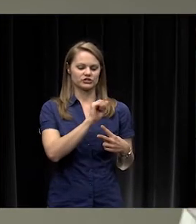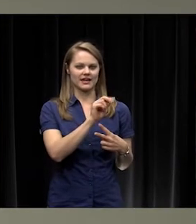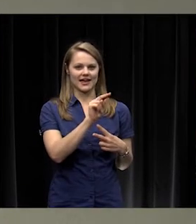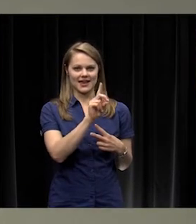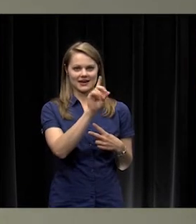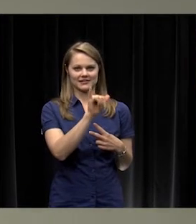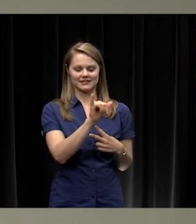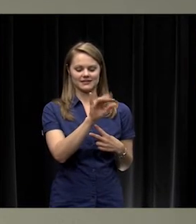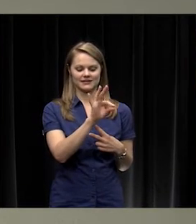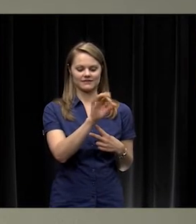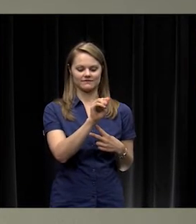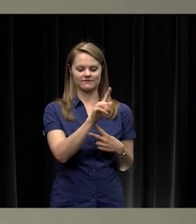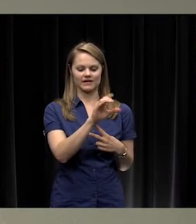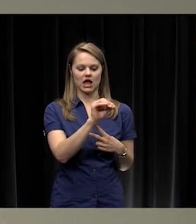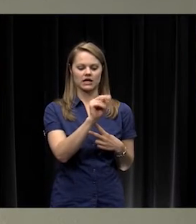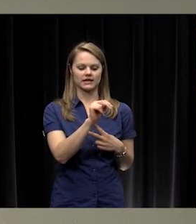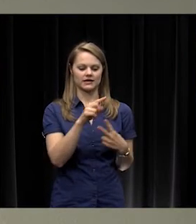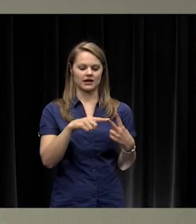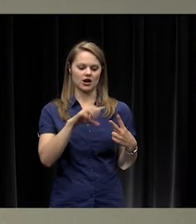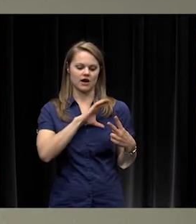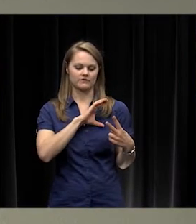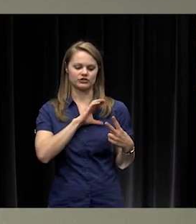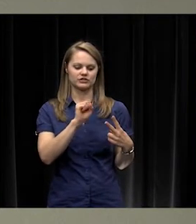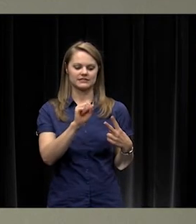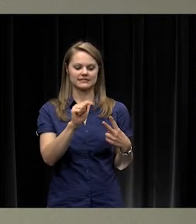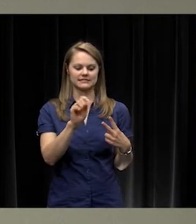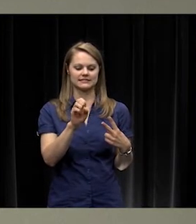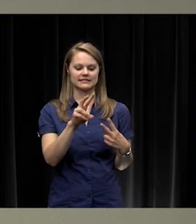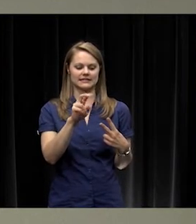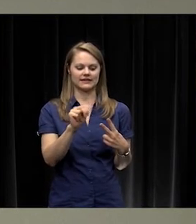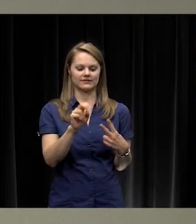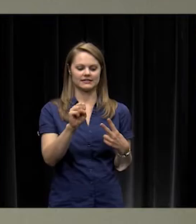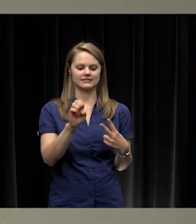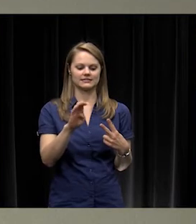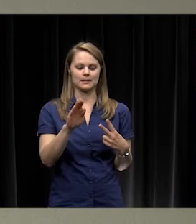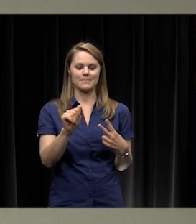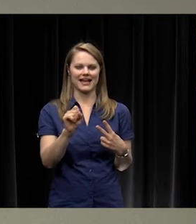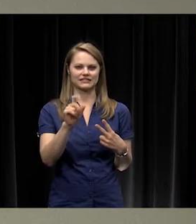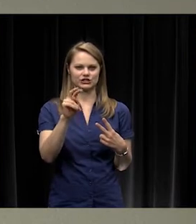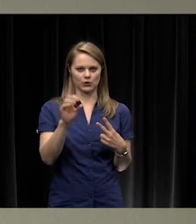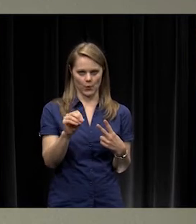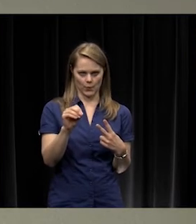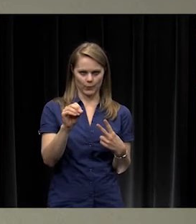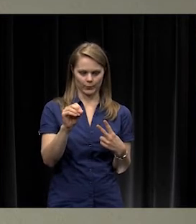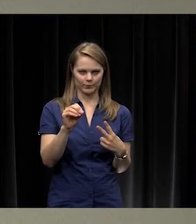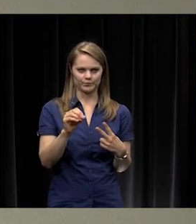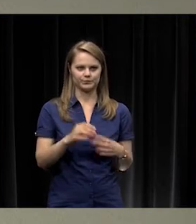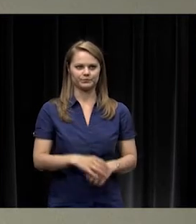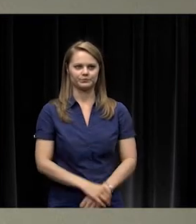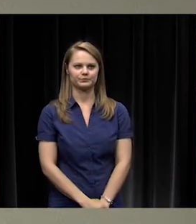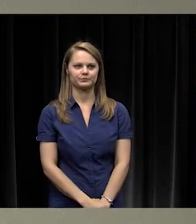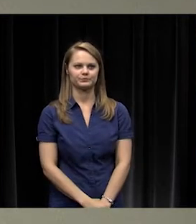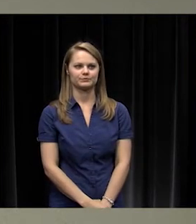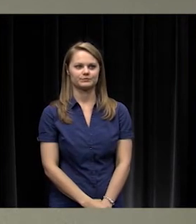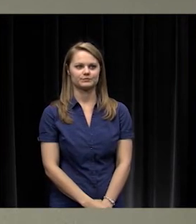Steven Sebasto to come forward, along with Rick Castillo, Manager of Safety and Security, and Sergeant John Rowland, SRO